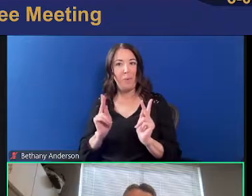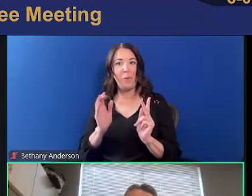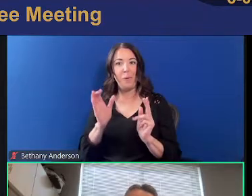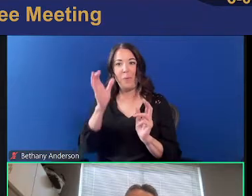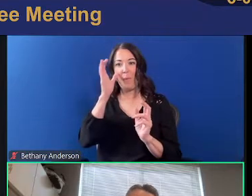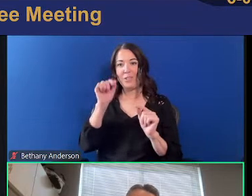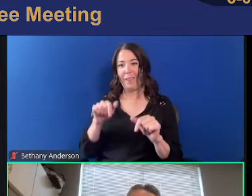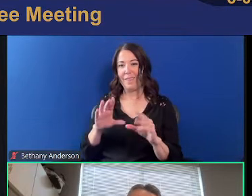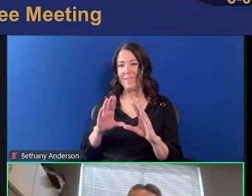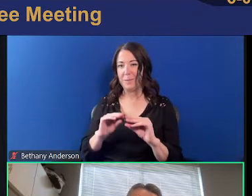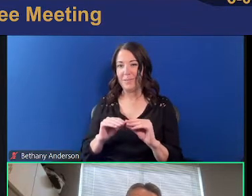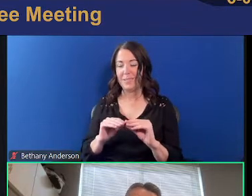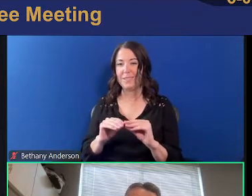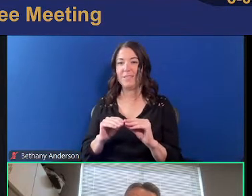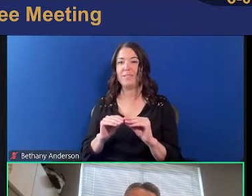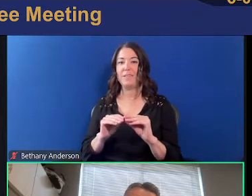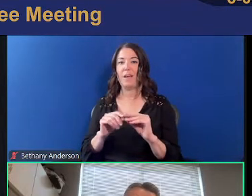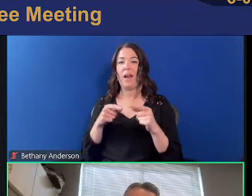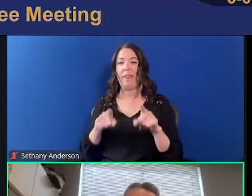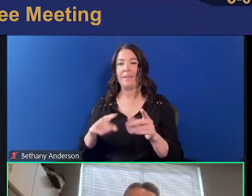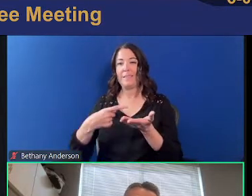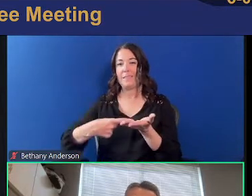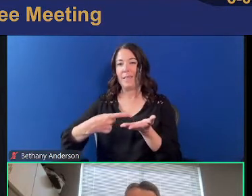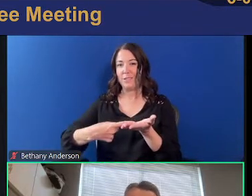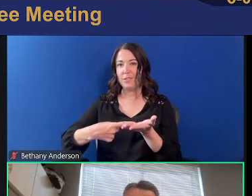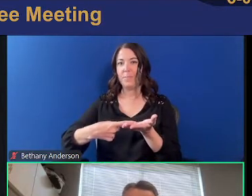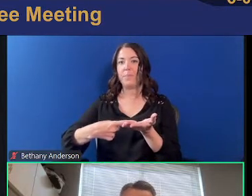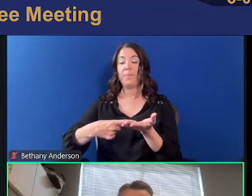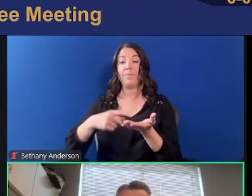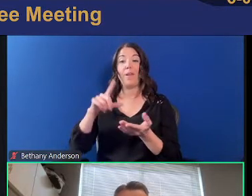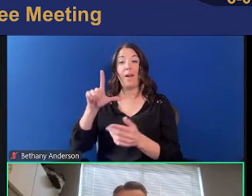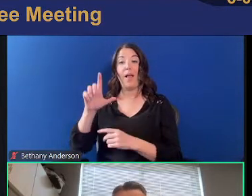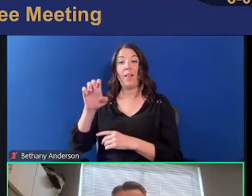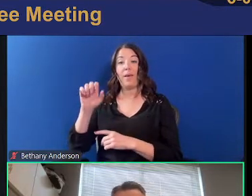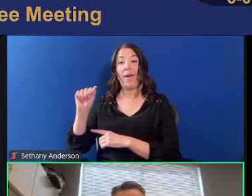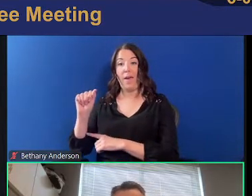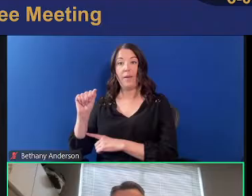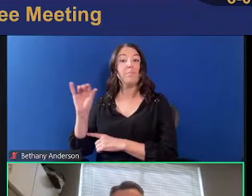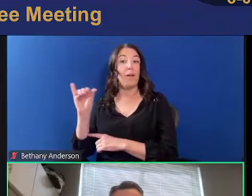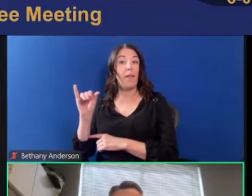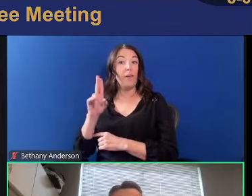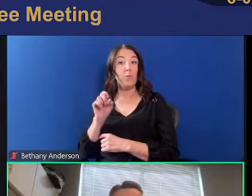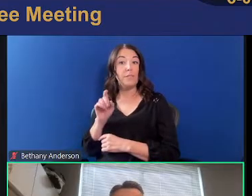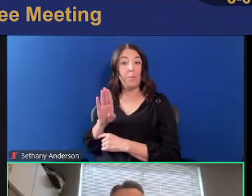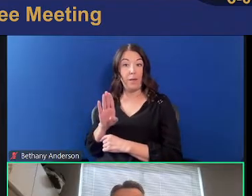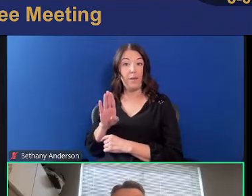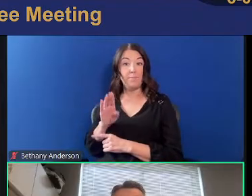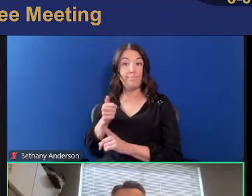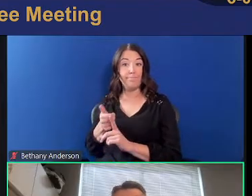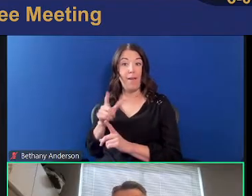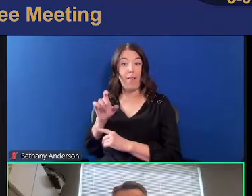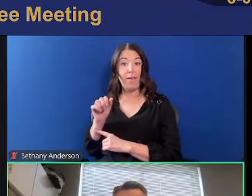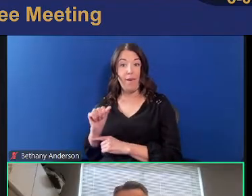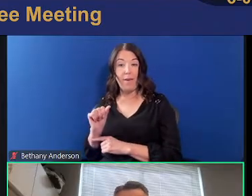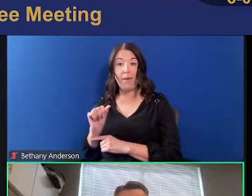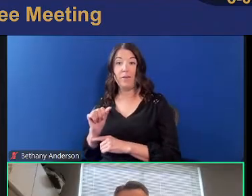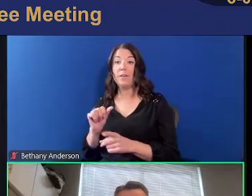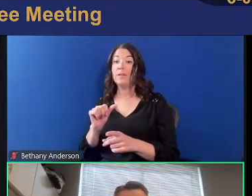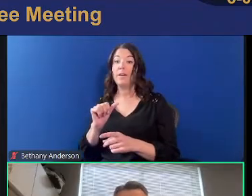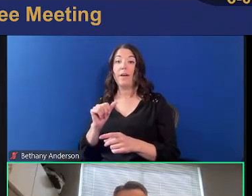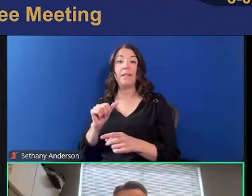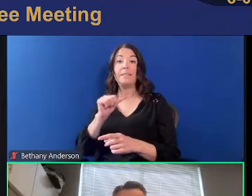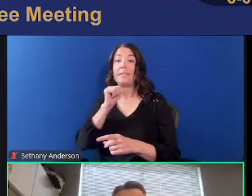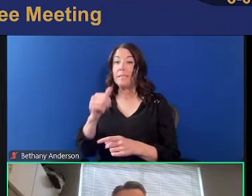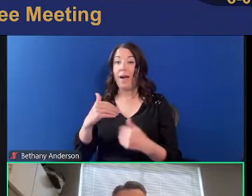meeting in this discussion that an LEA, like the Schools for the Deaf and Blind, hasn't had and doesn't have a